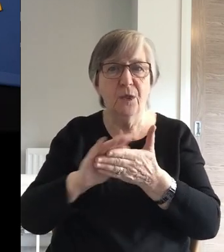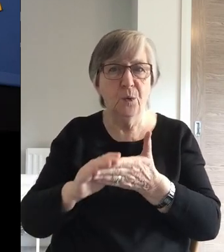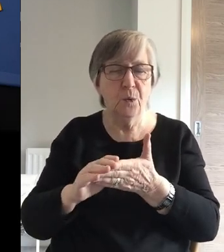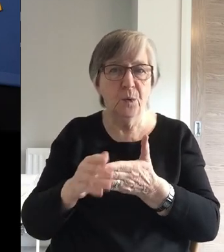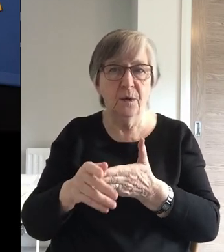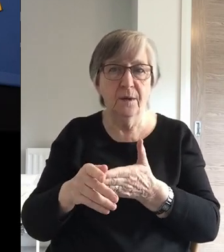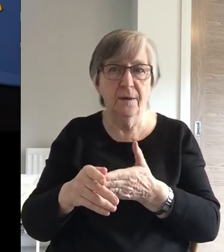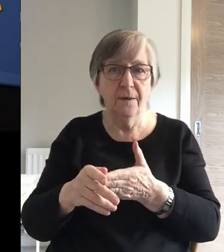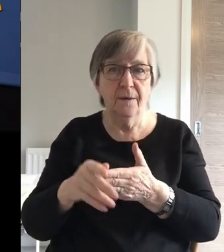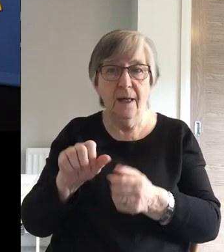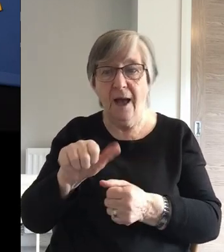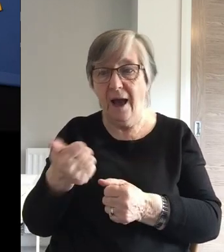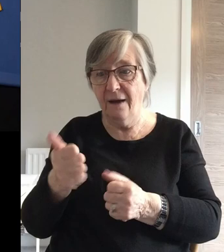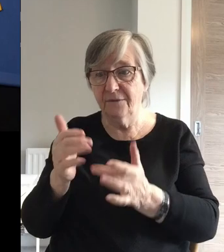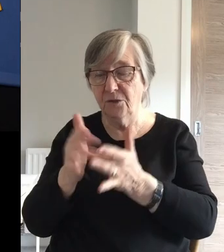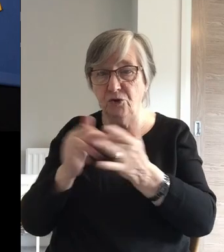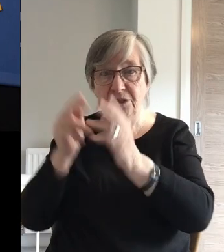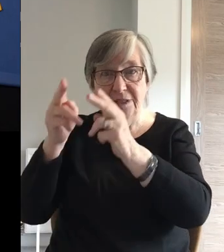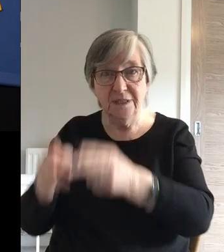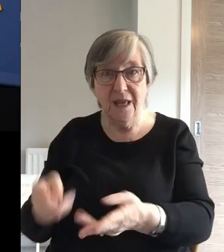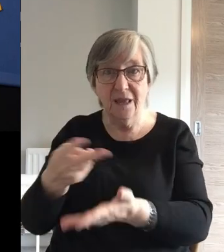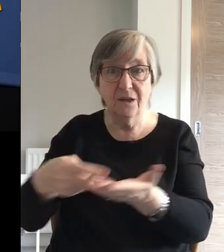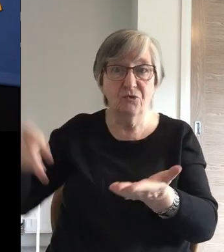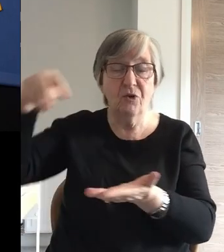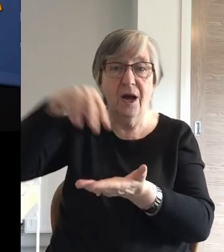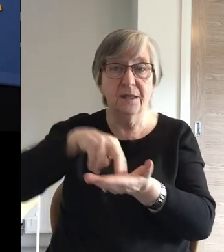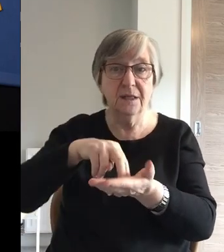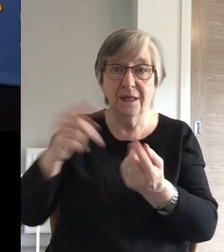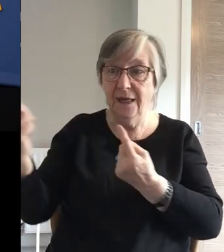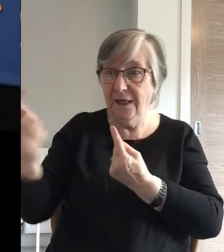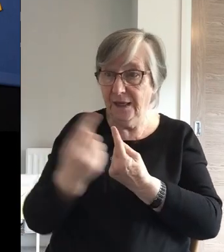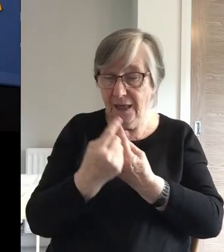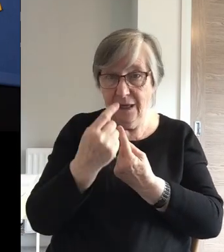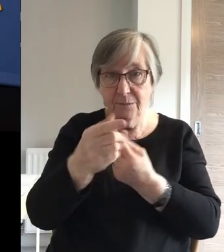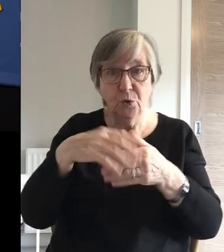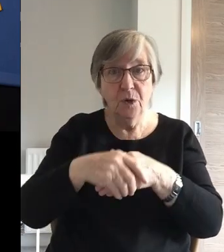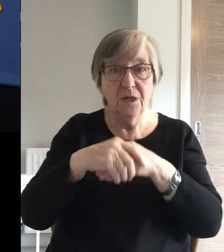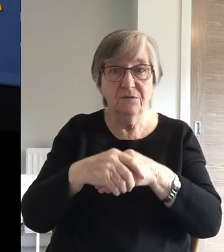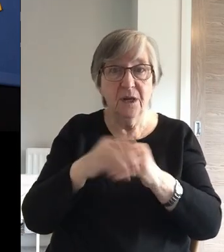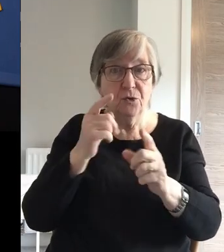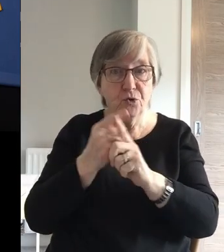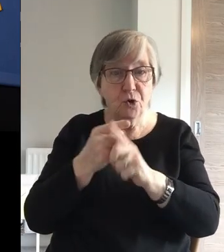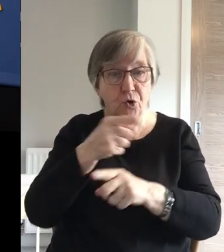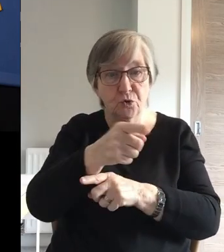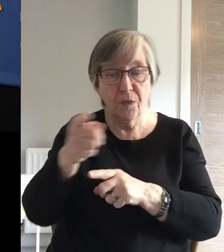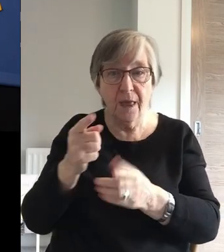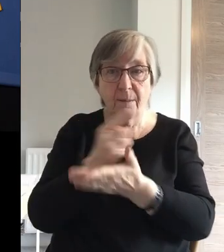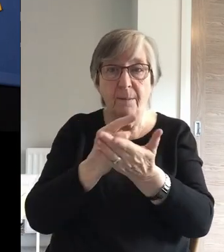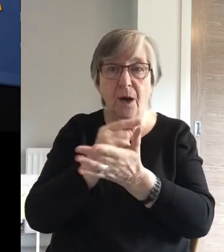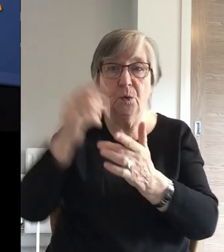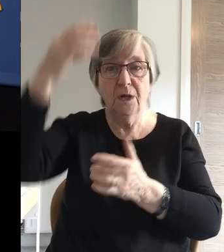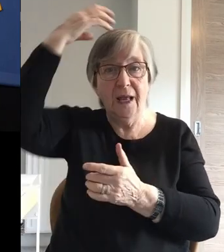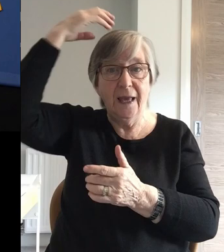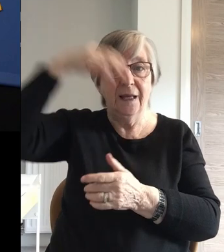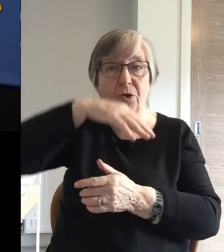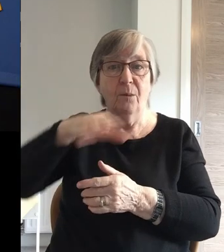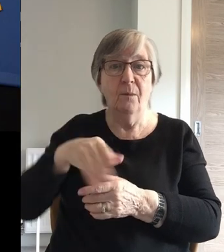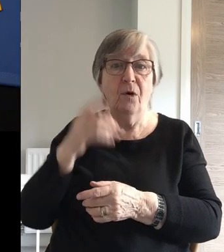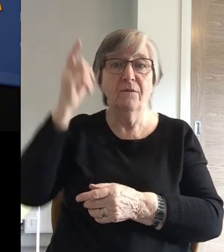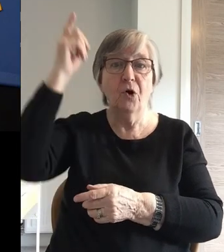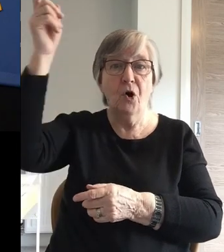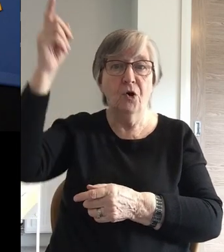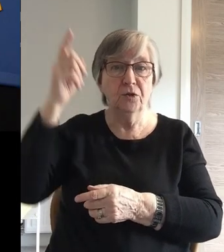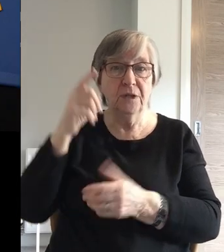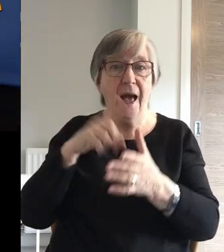after his death and rising, he appeared to his followers and talked with them about the kingdom of God, Acts chapter 1,